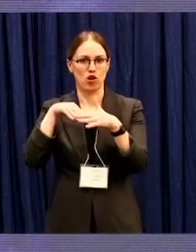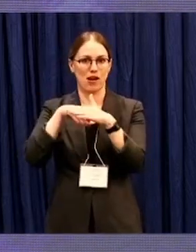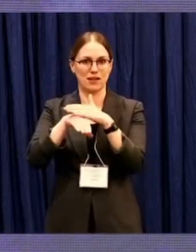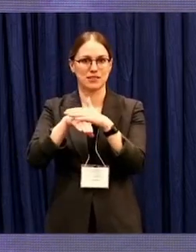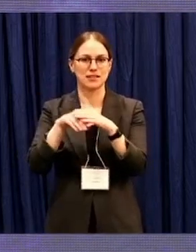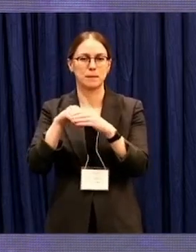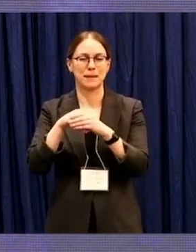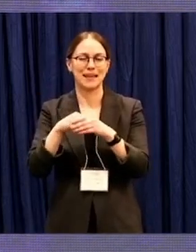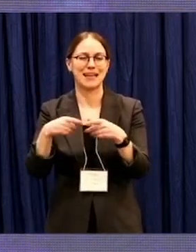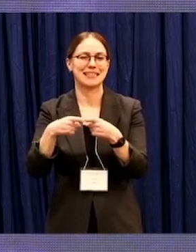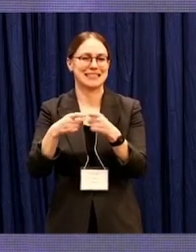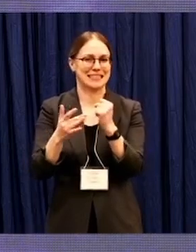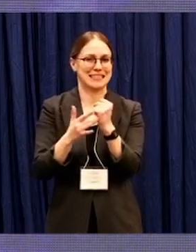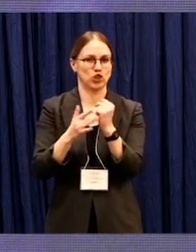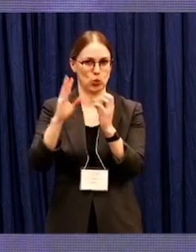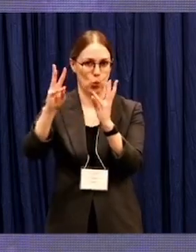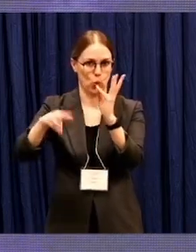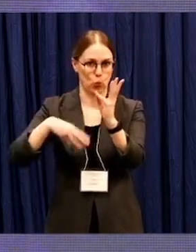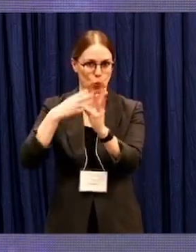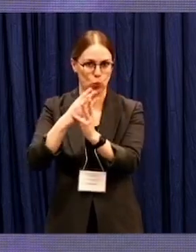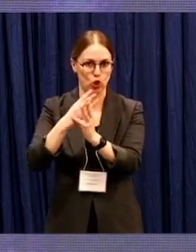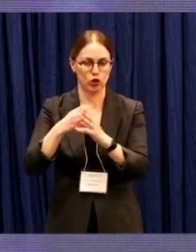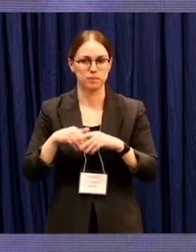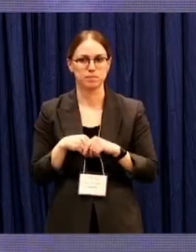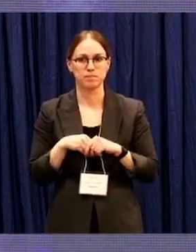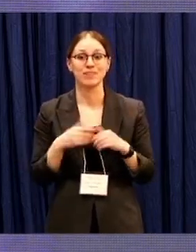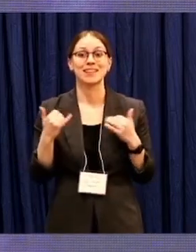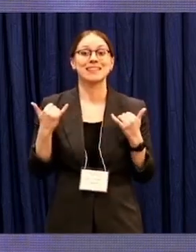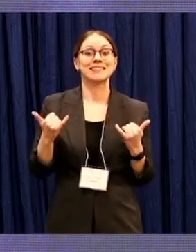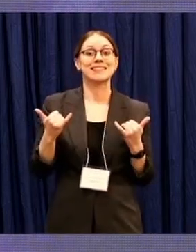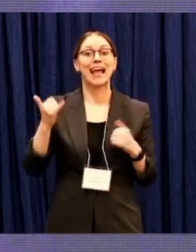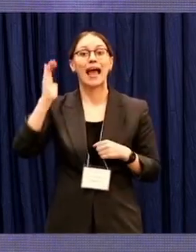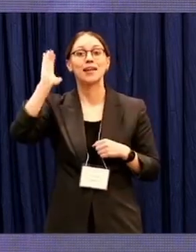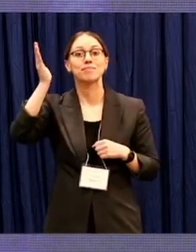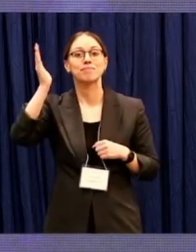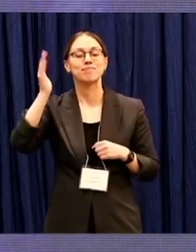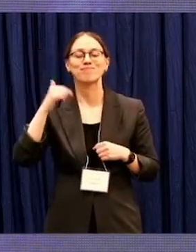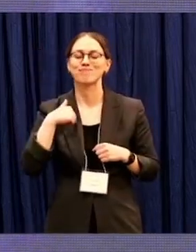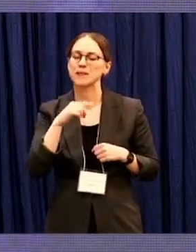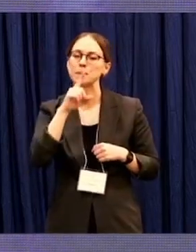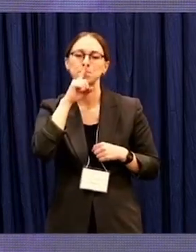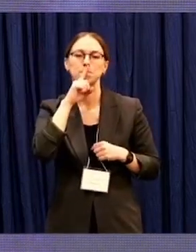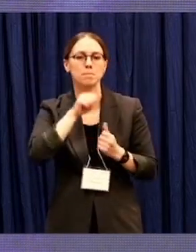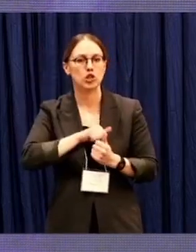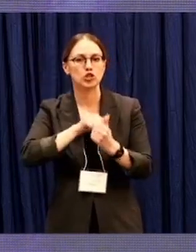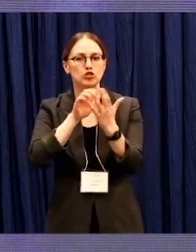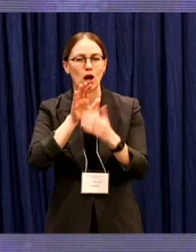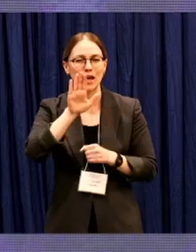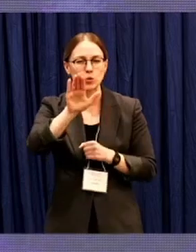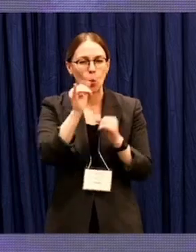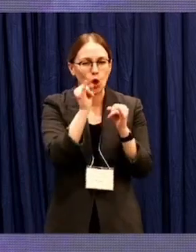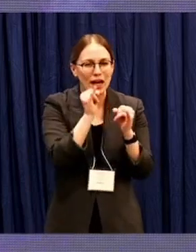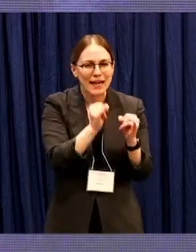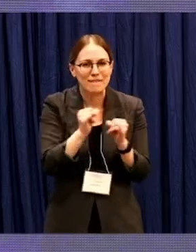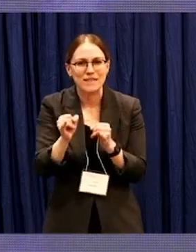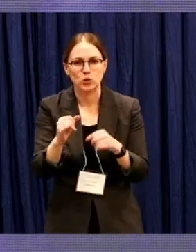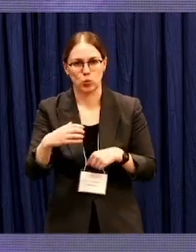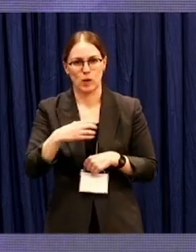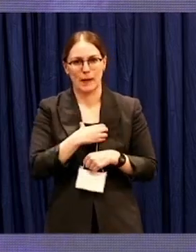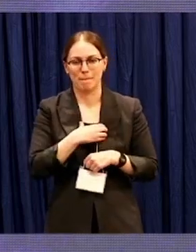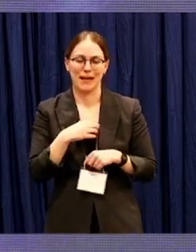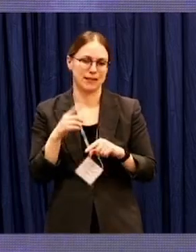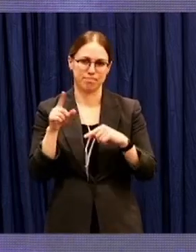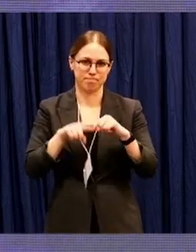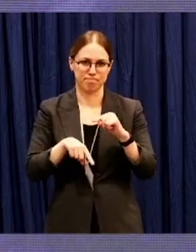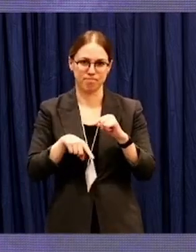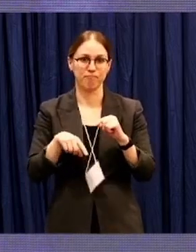world. We are unable to address individual complaints and circumstances. There will be time allotted for question and answer